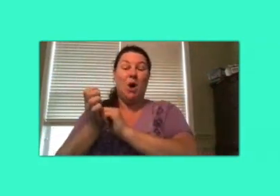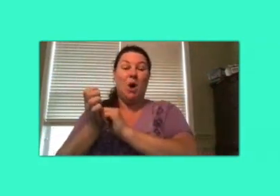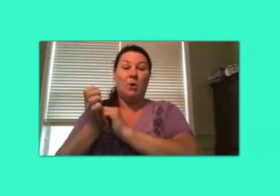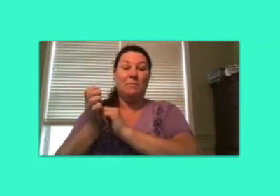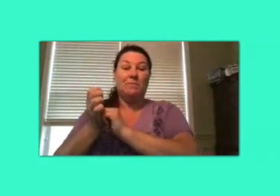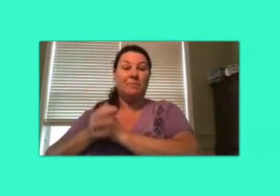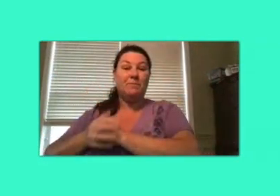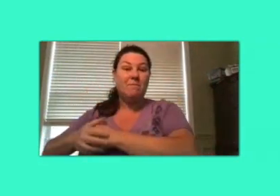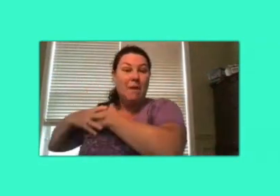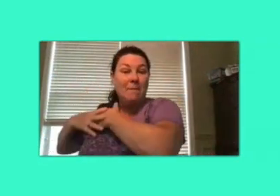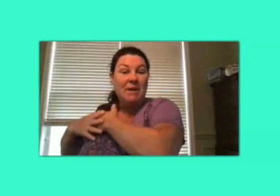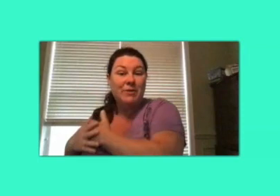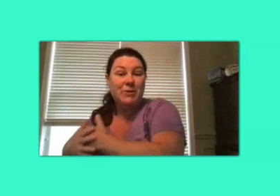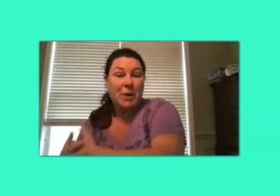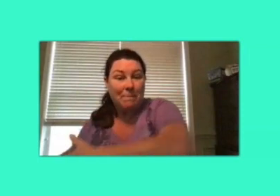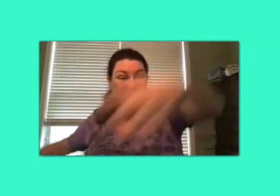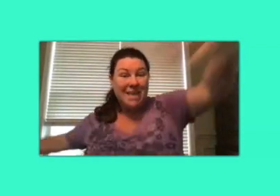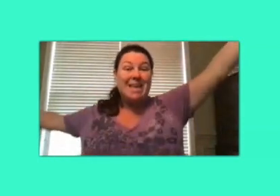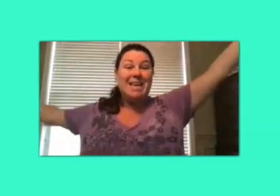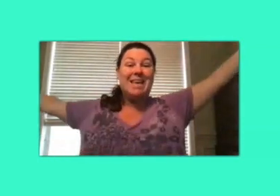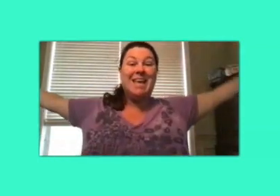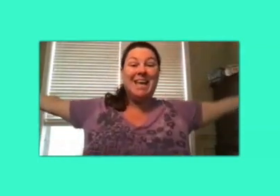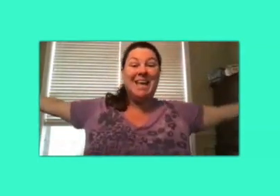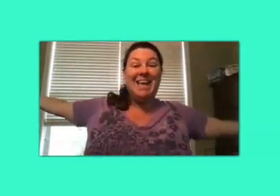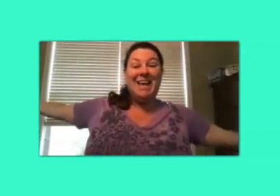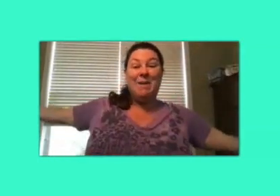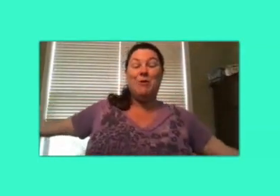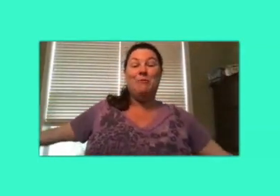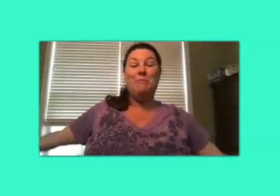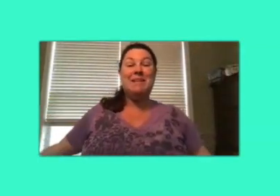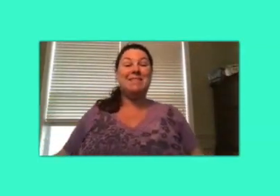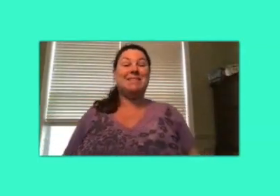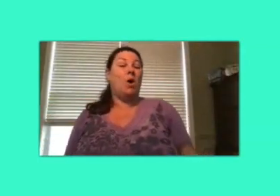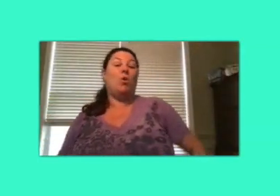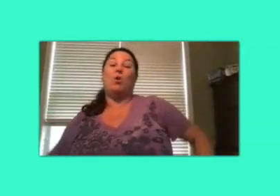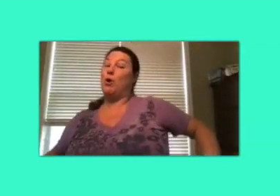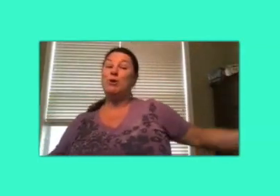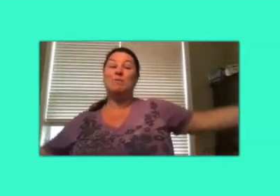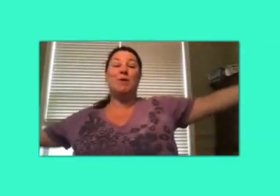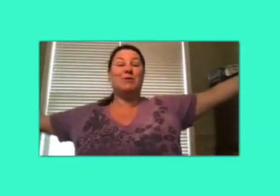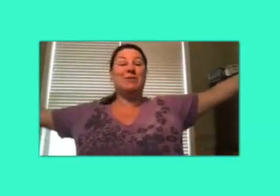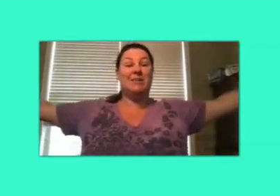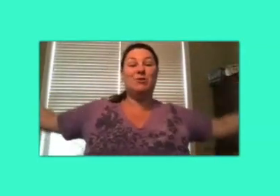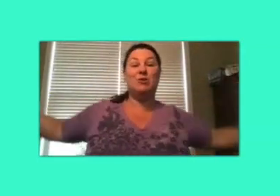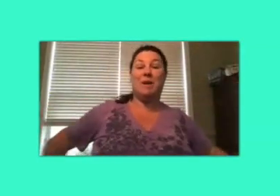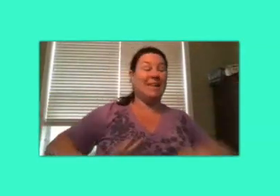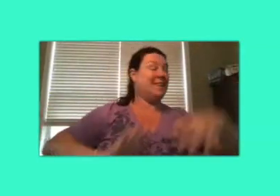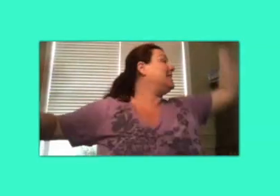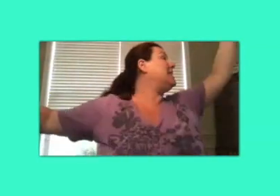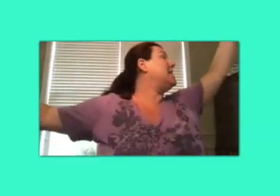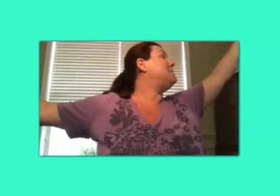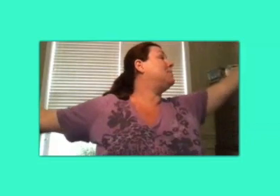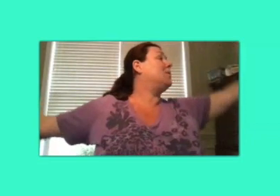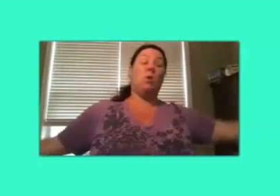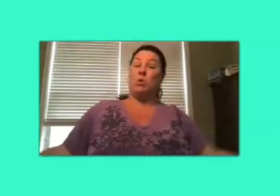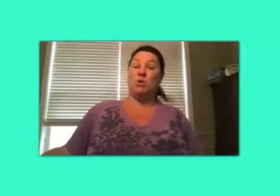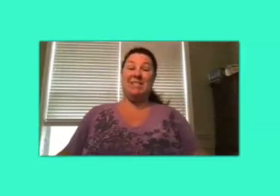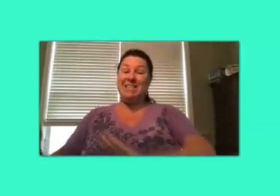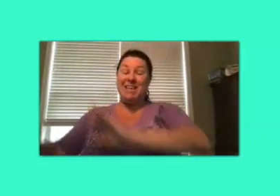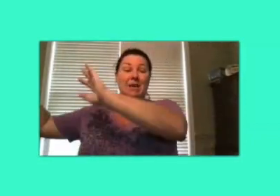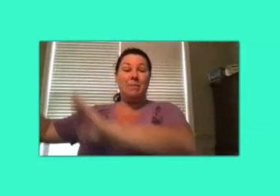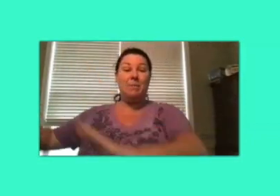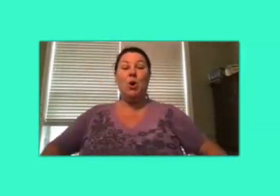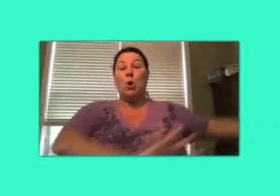skills, small. But if you're doing big movements or gross motor skills, you might leap